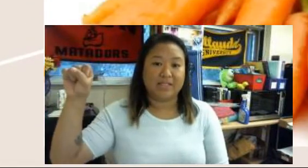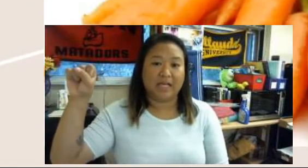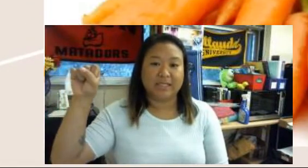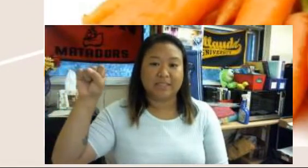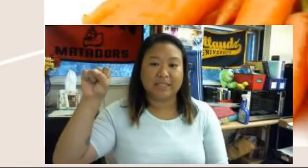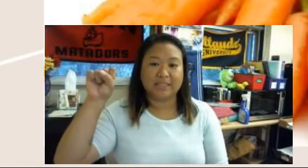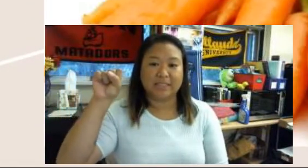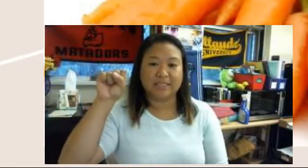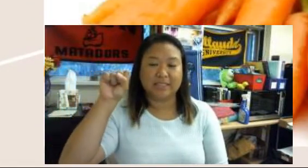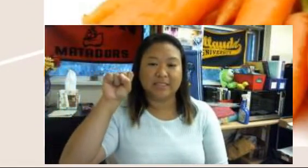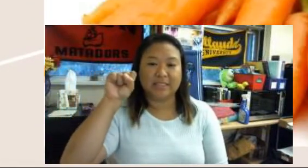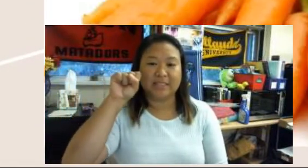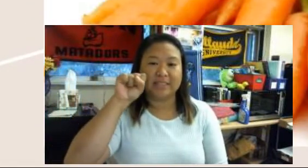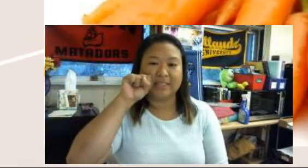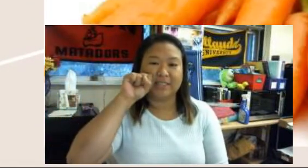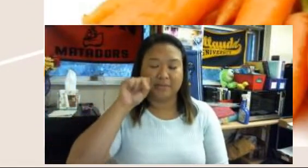carrots.